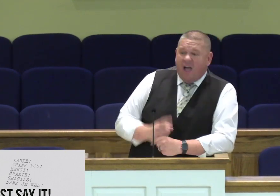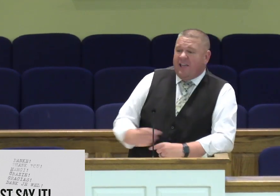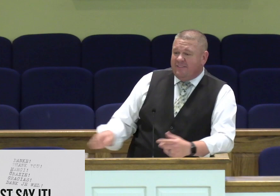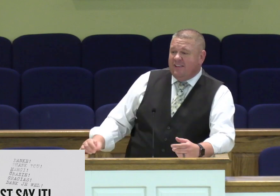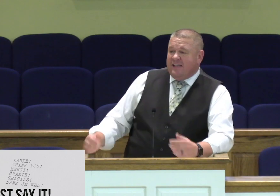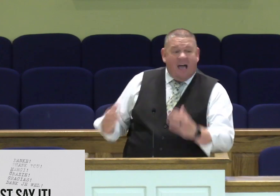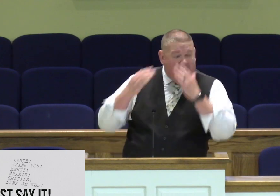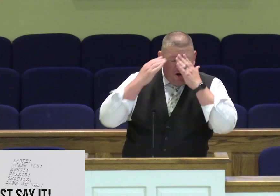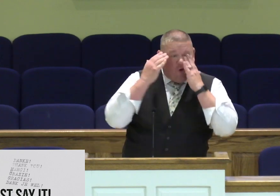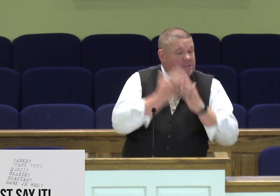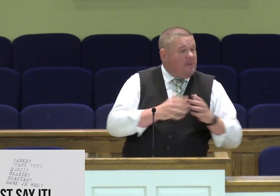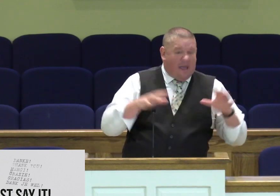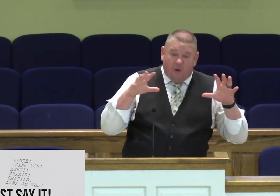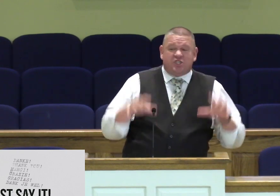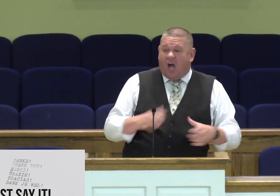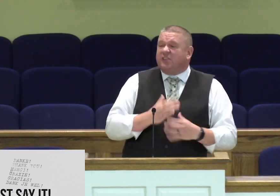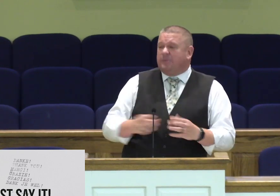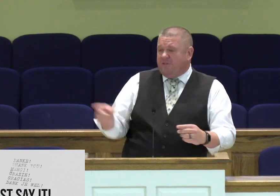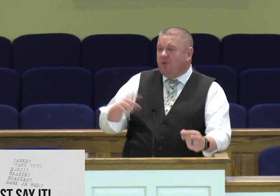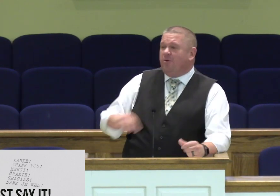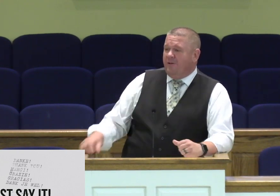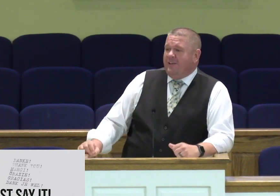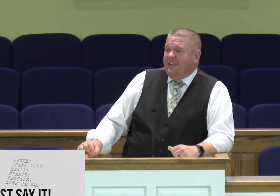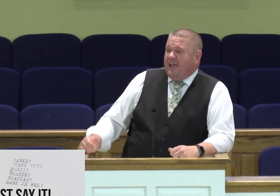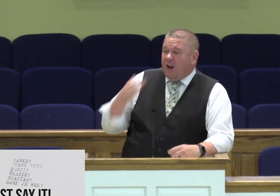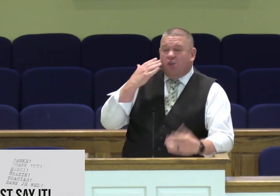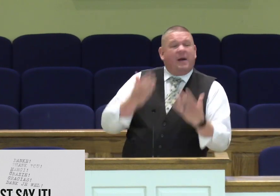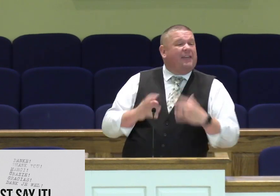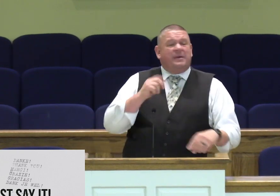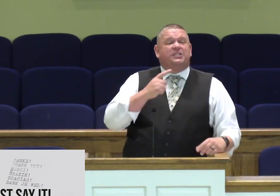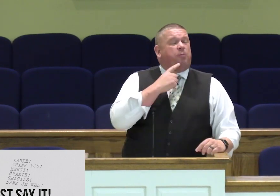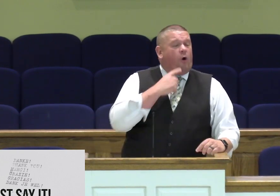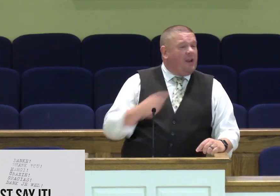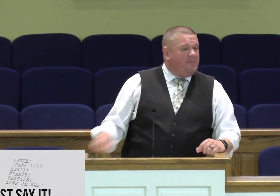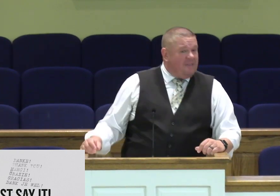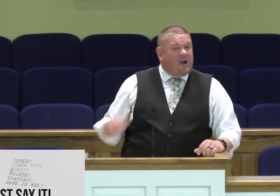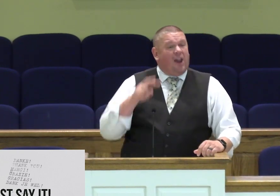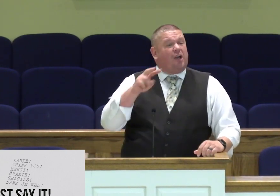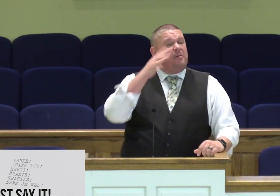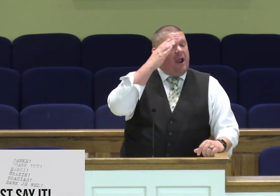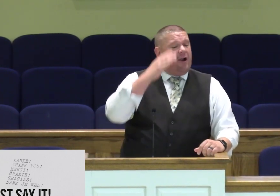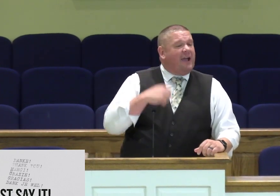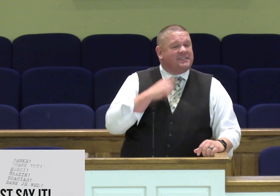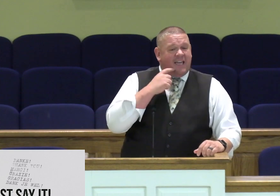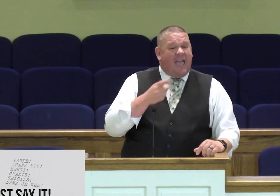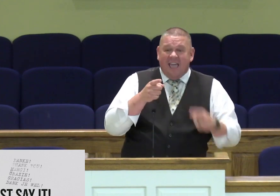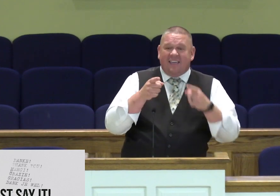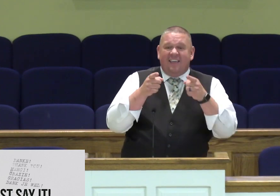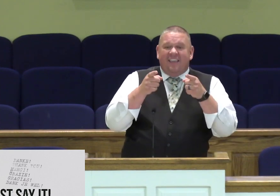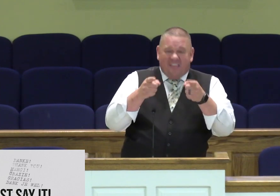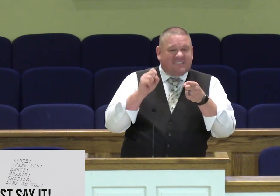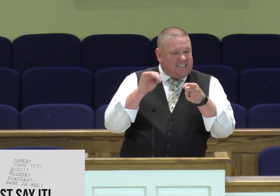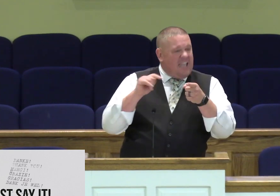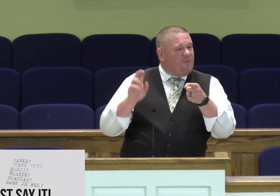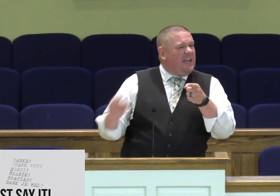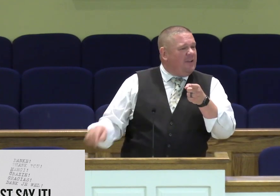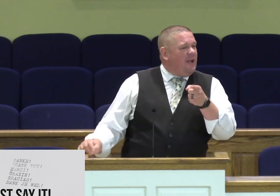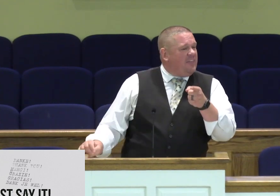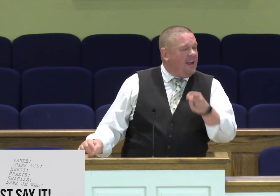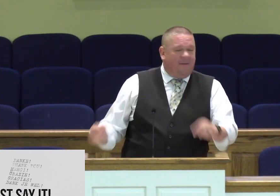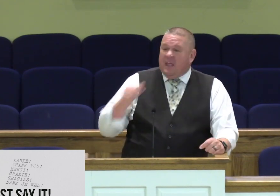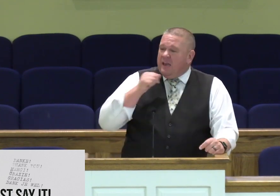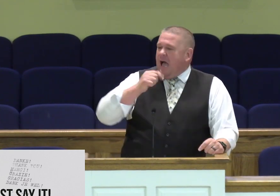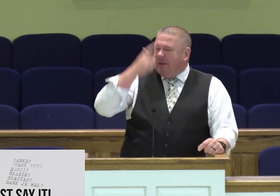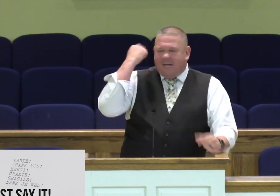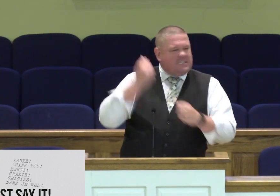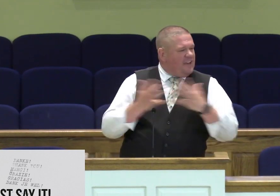That's right. I know it shocks some of you. And I know you might even be disappointed. But even when I look in the mirror, I can say, hey, that's Saint Randy right